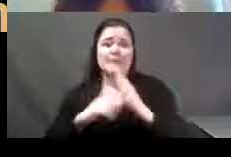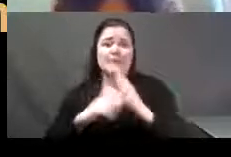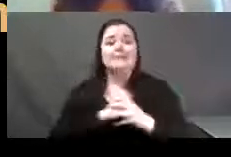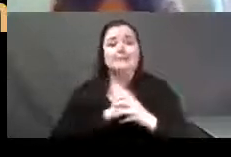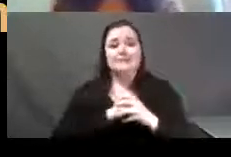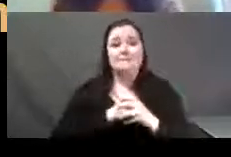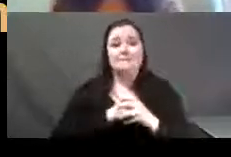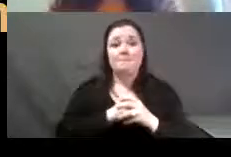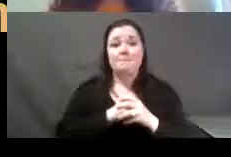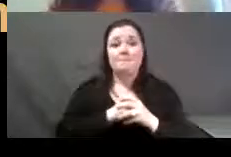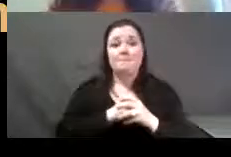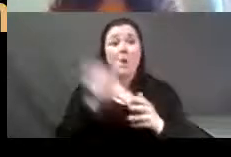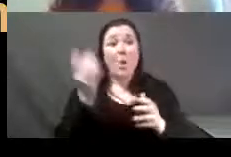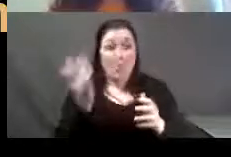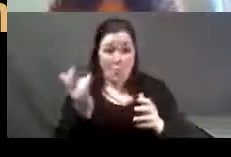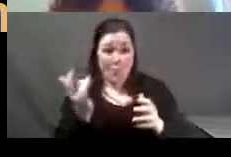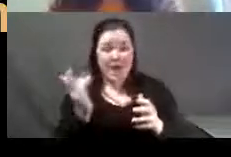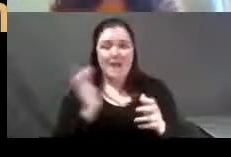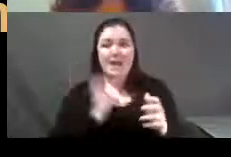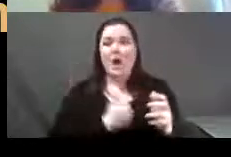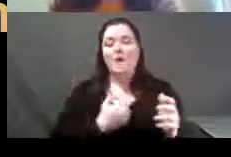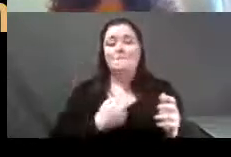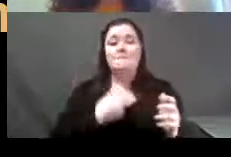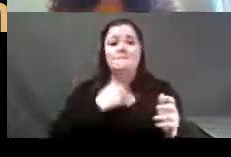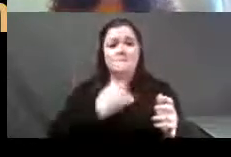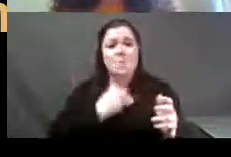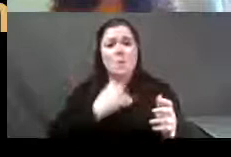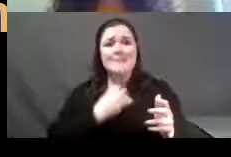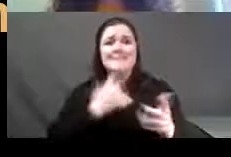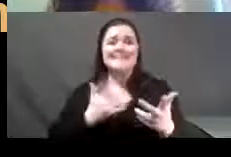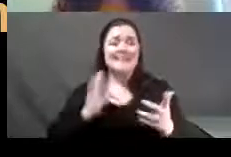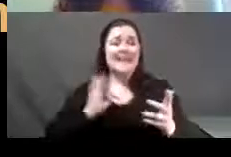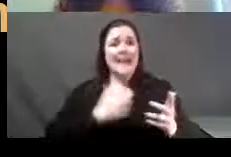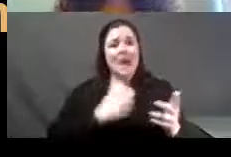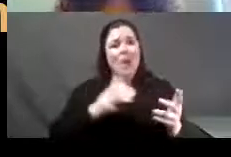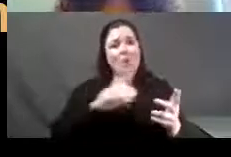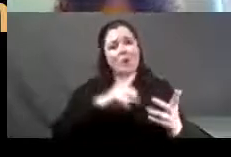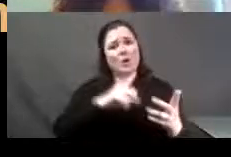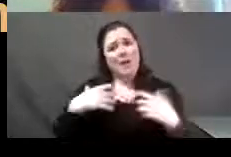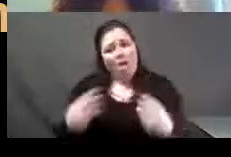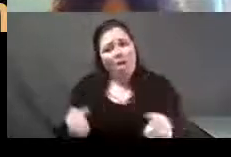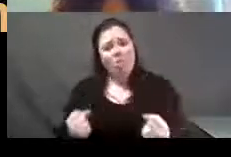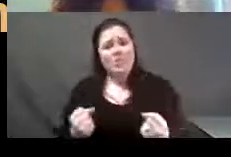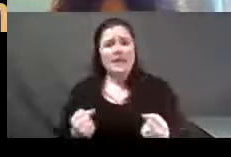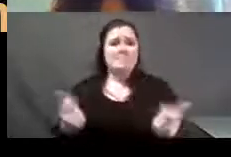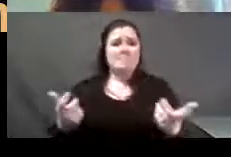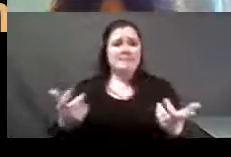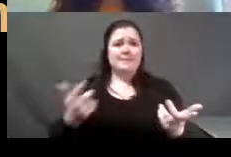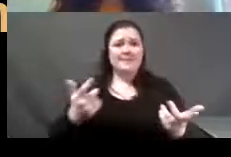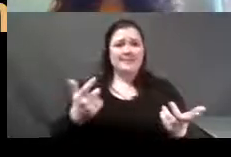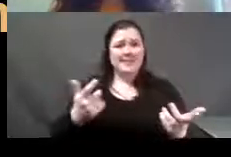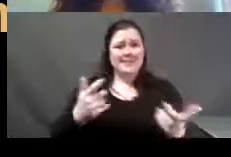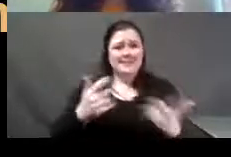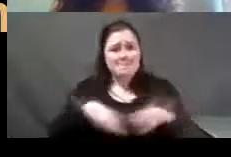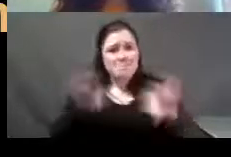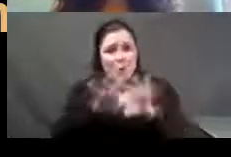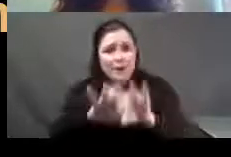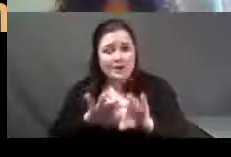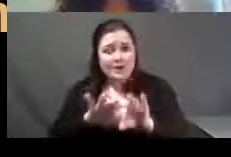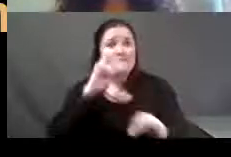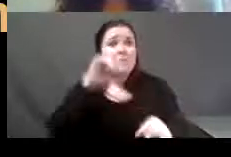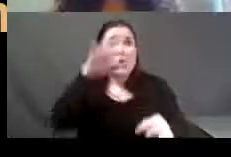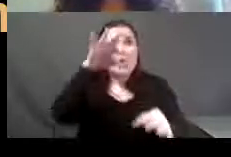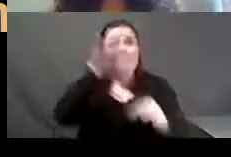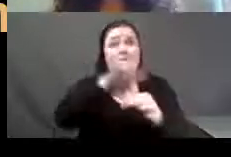our voices, our well being, and our lives matter, not just for voting seasons or political campaigns, but 365 days